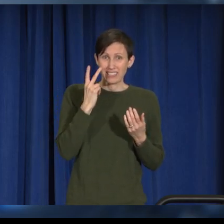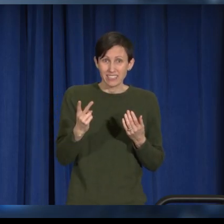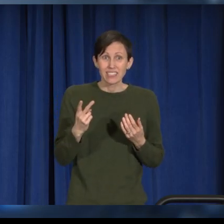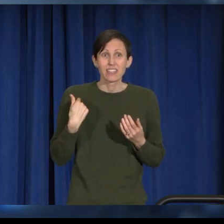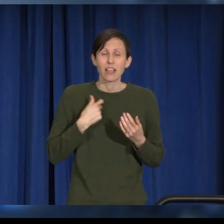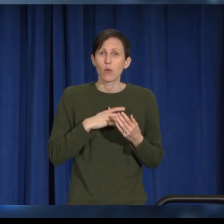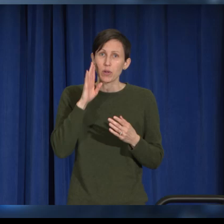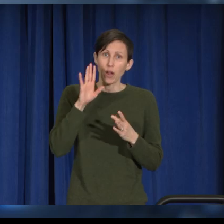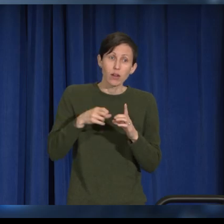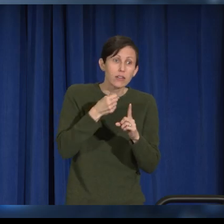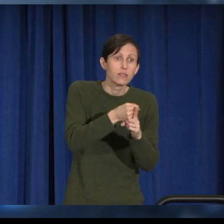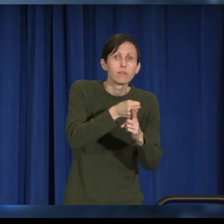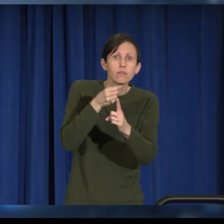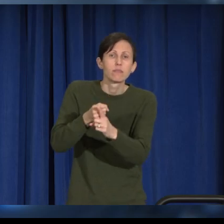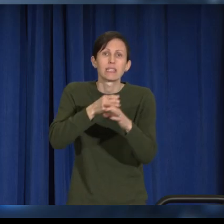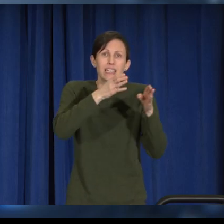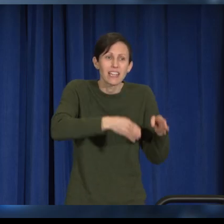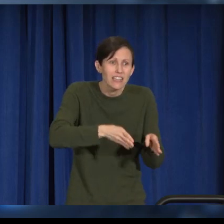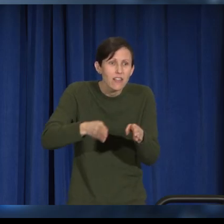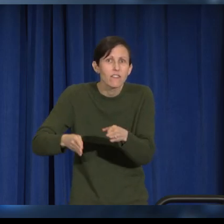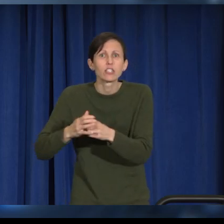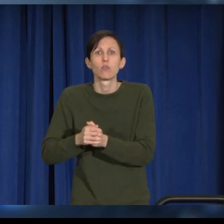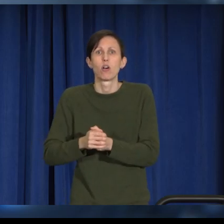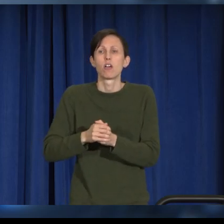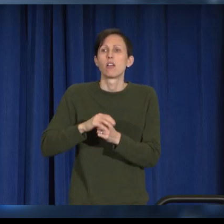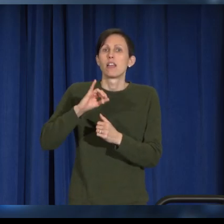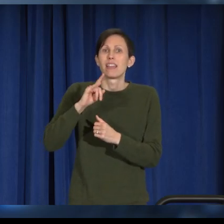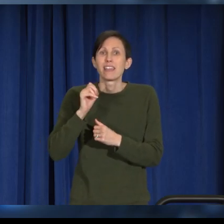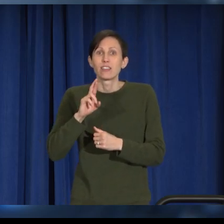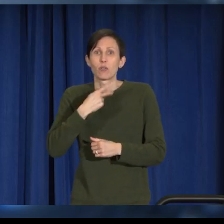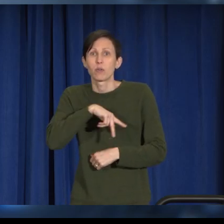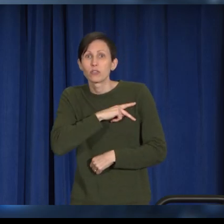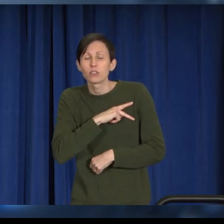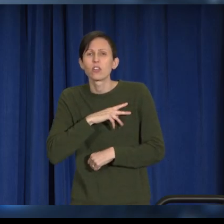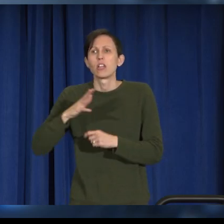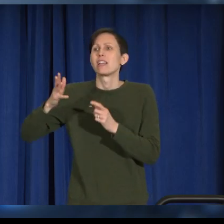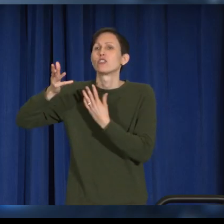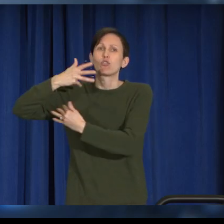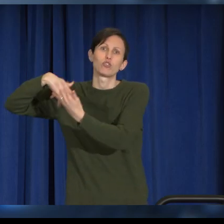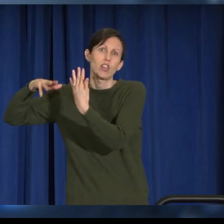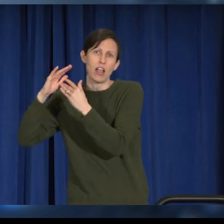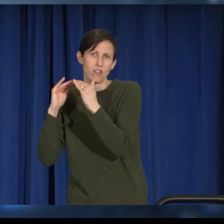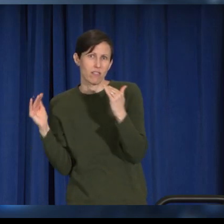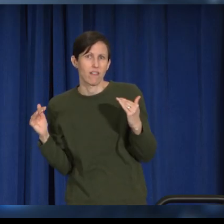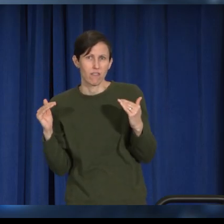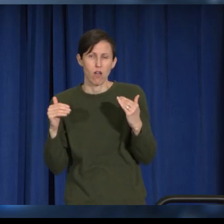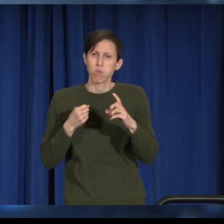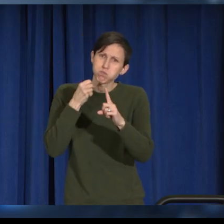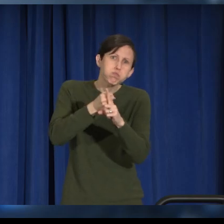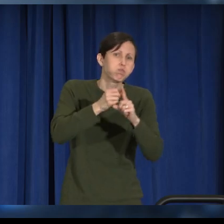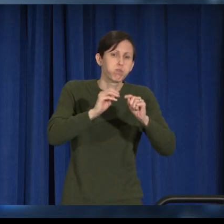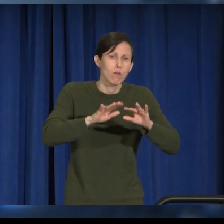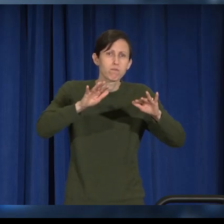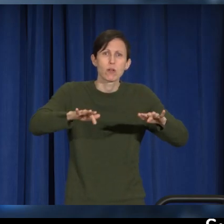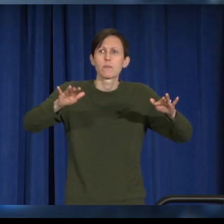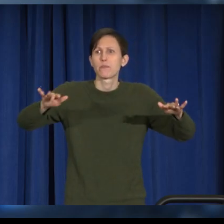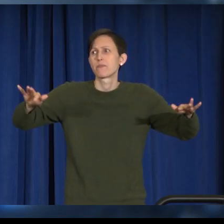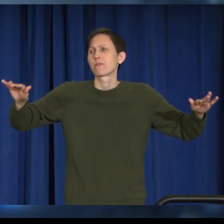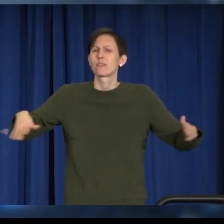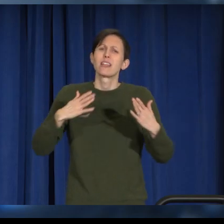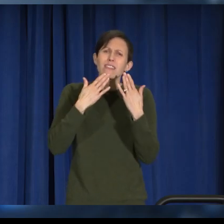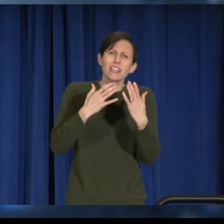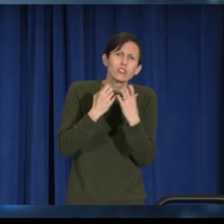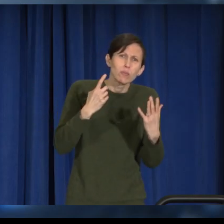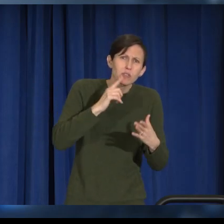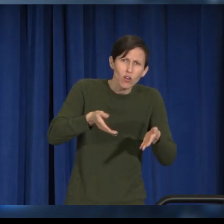individual, interpersonal, societal, and cultural level. So thank you all for listening here this morning as I shared about adaptive